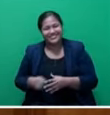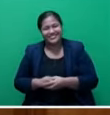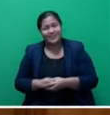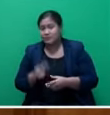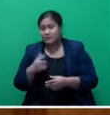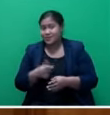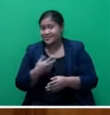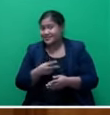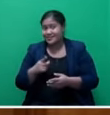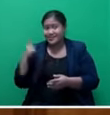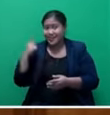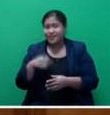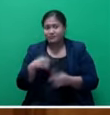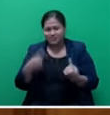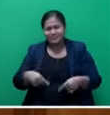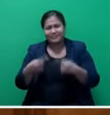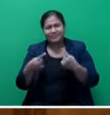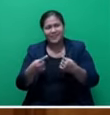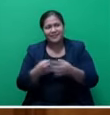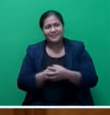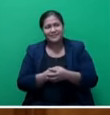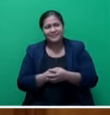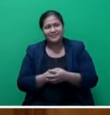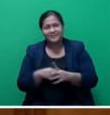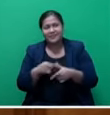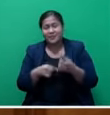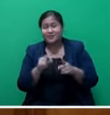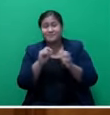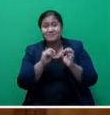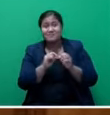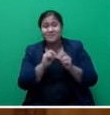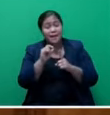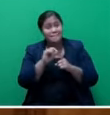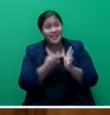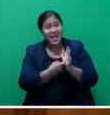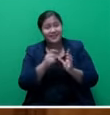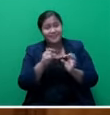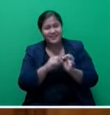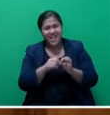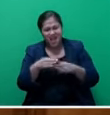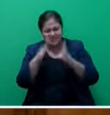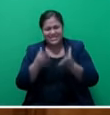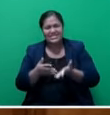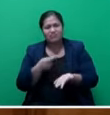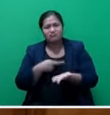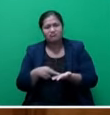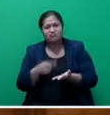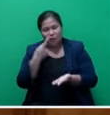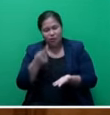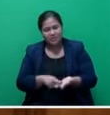Yesterday we debated the PRB annual reports, and we